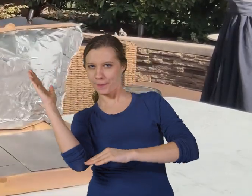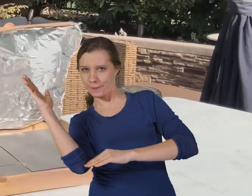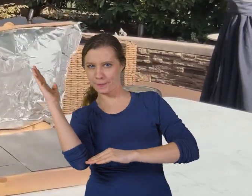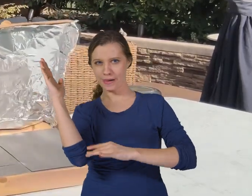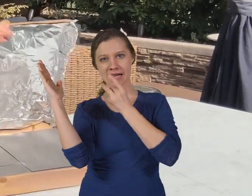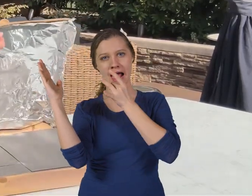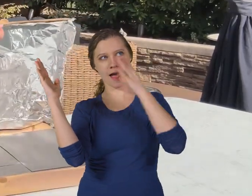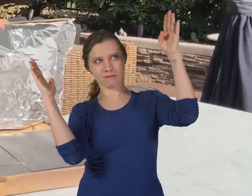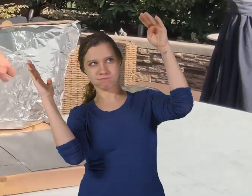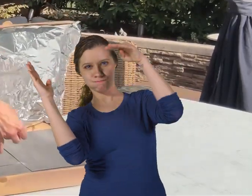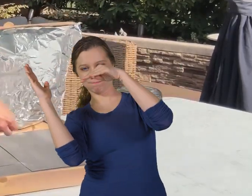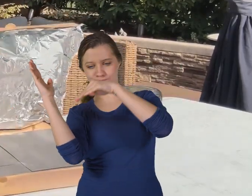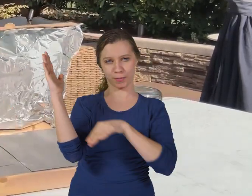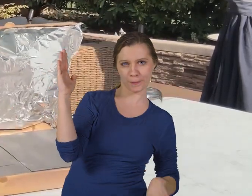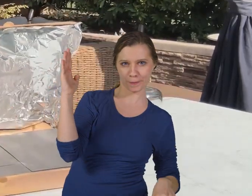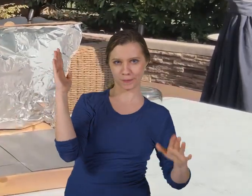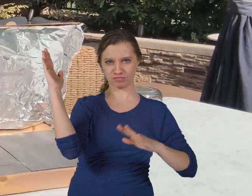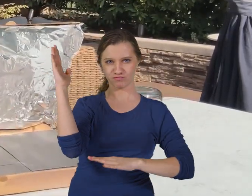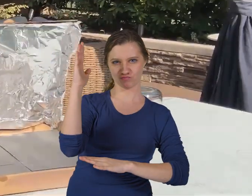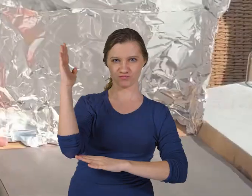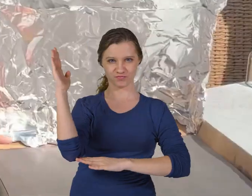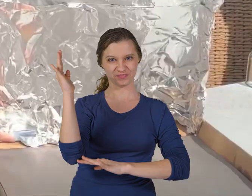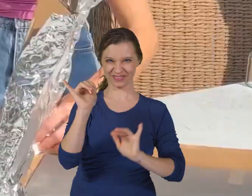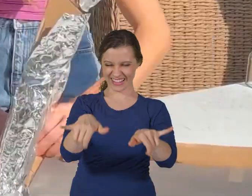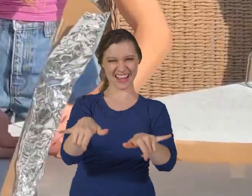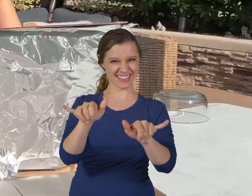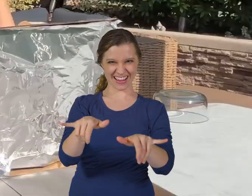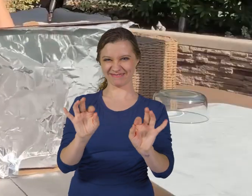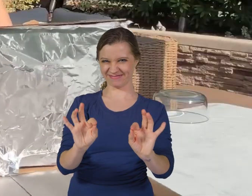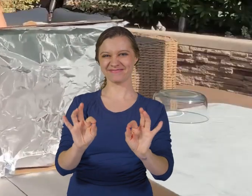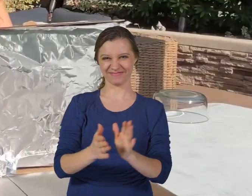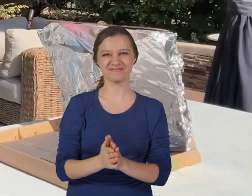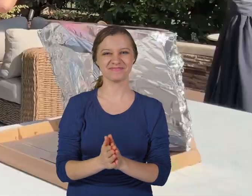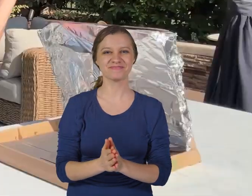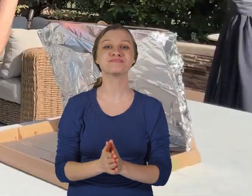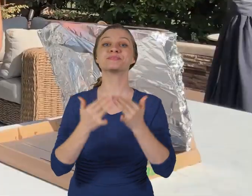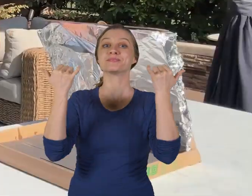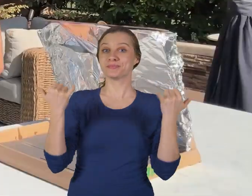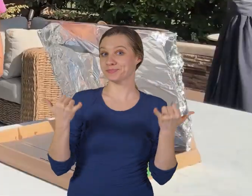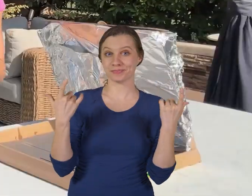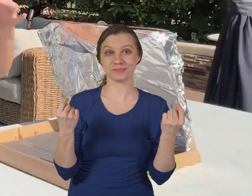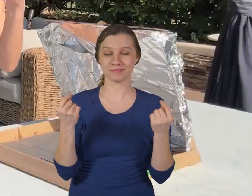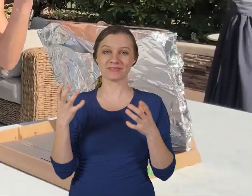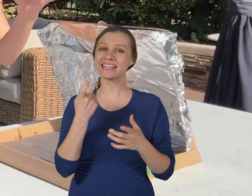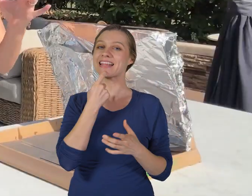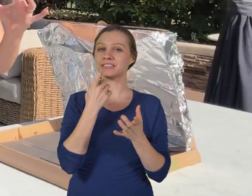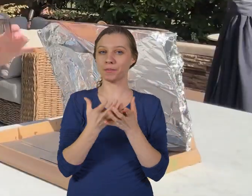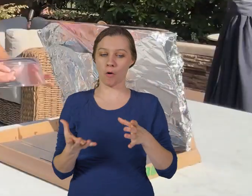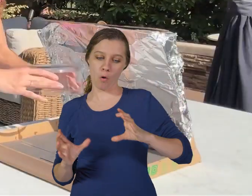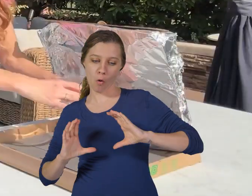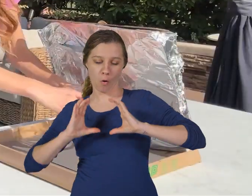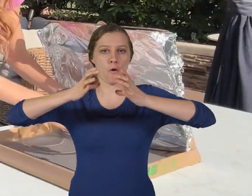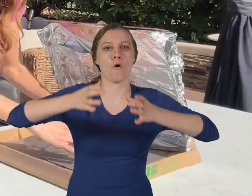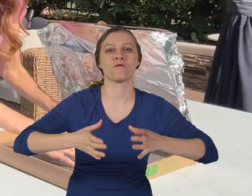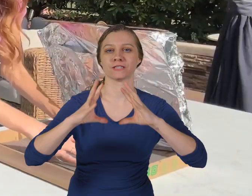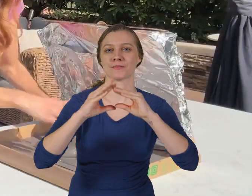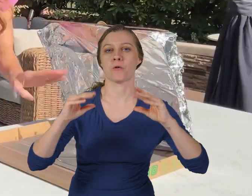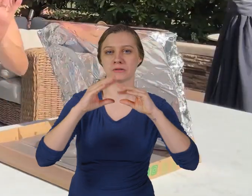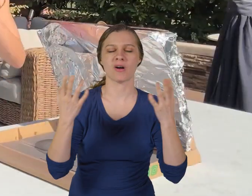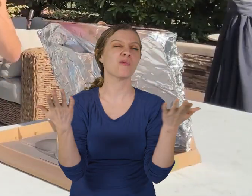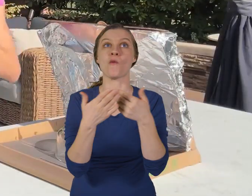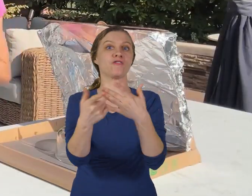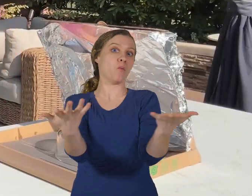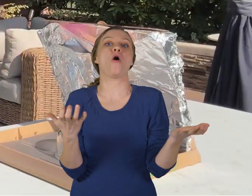it at an angle so it's reflecting light into the solar oven. Just like that. And finally, we are going to put a glass bowl over our